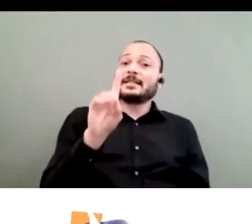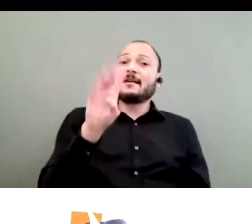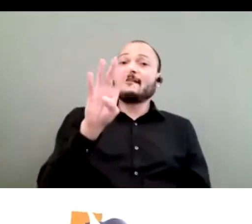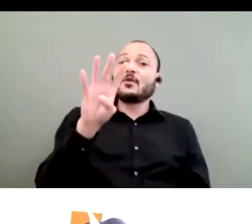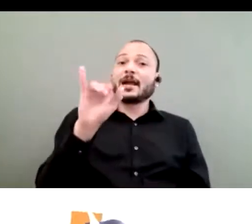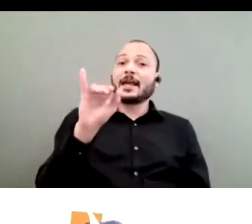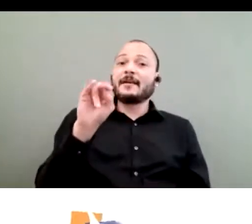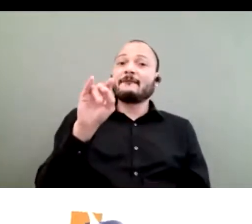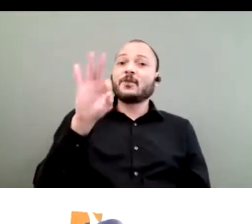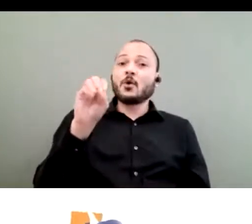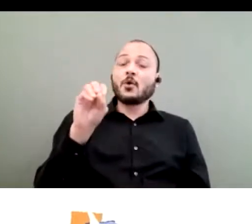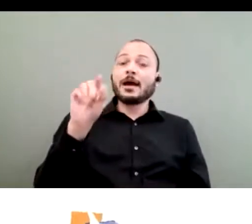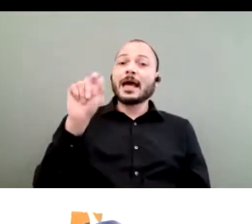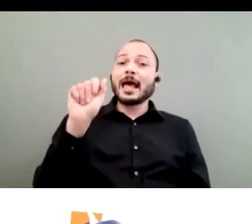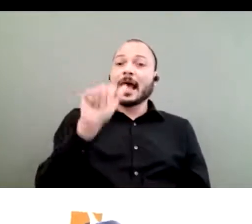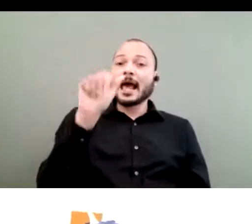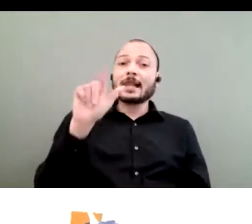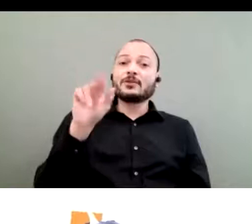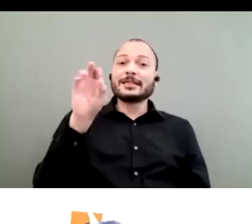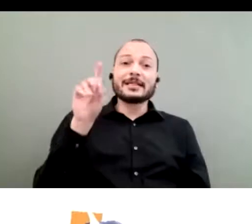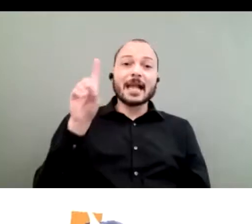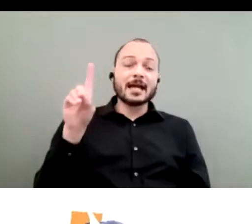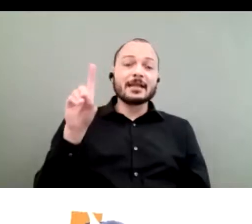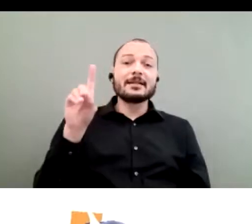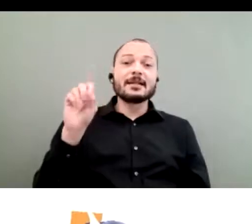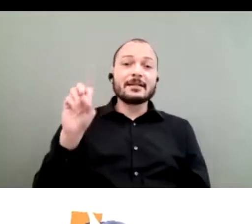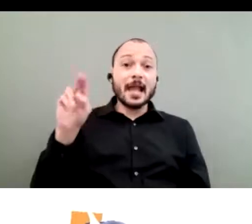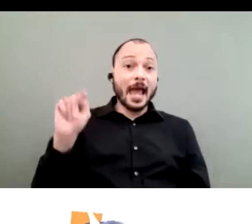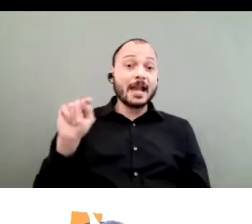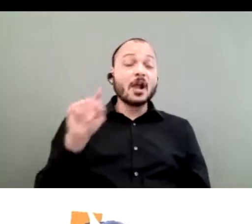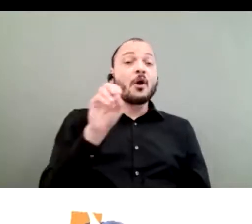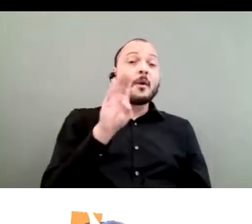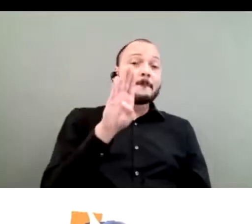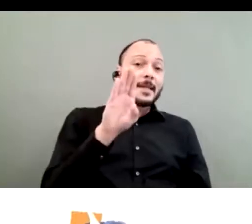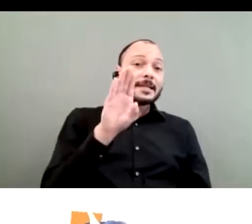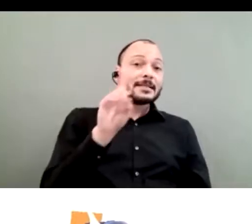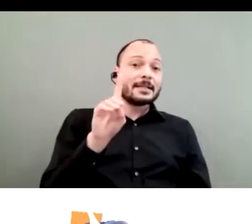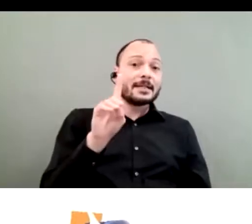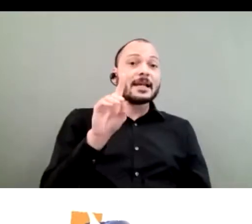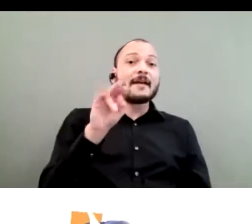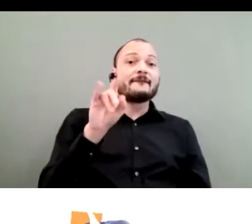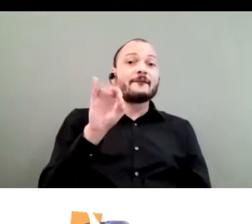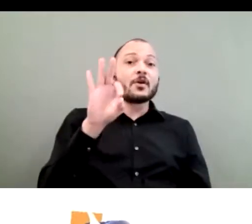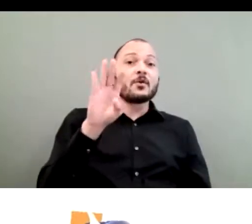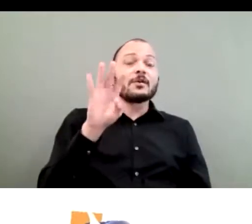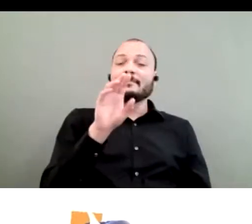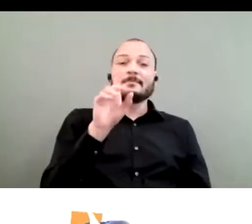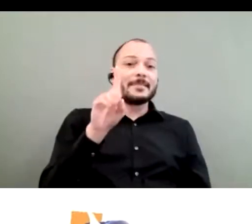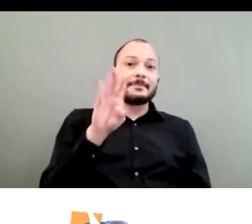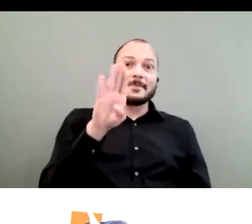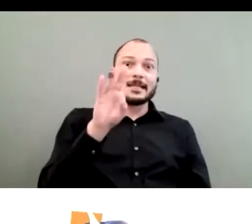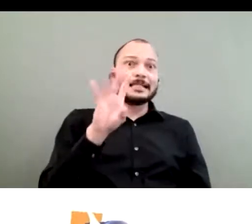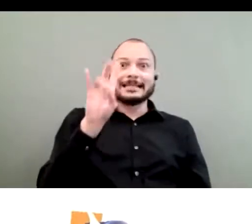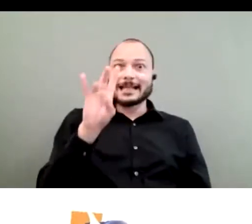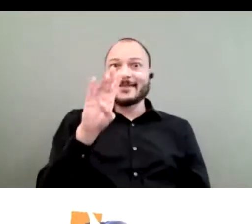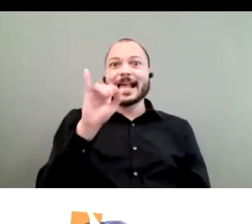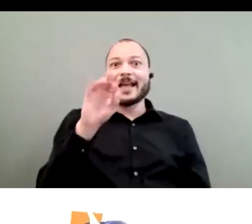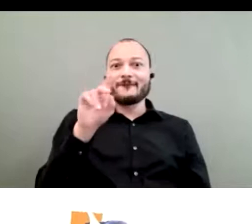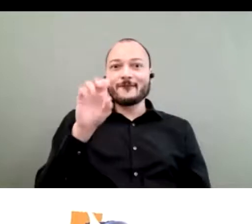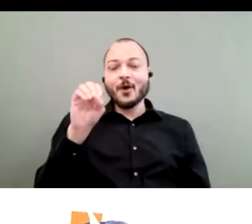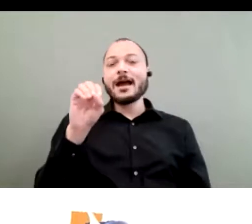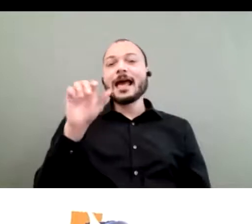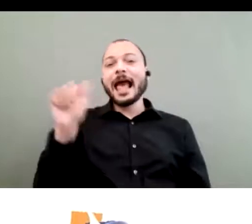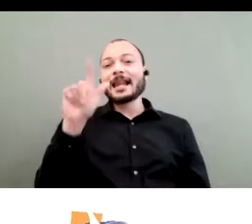bd4info@lausd.net or bd7@lausd.net, and we can connect you with our partners for more specific questions.